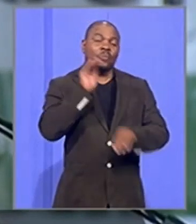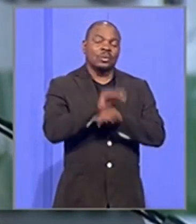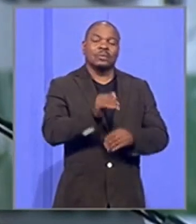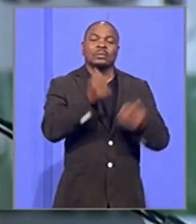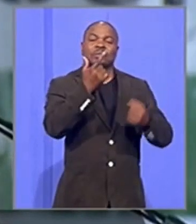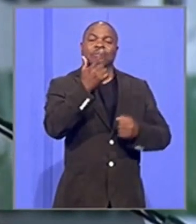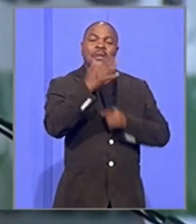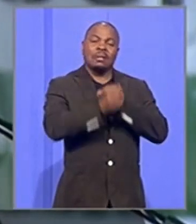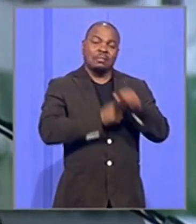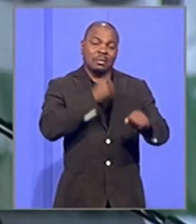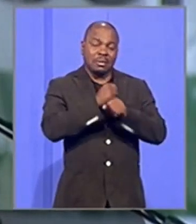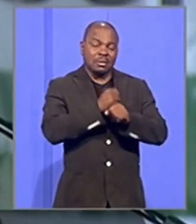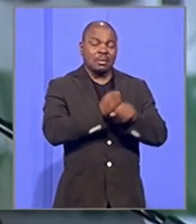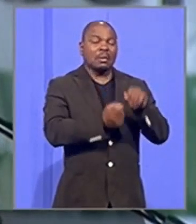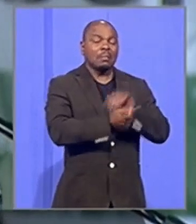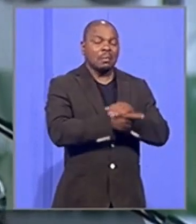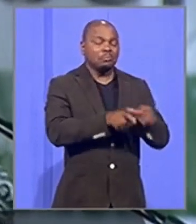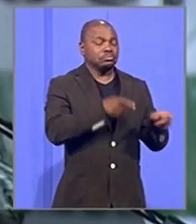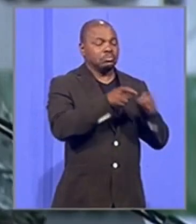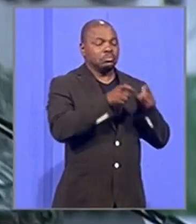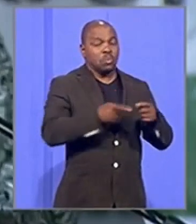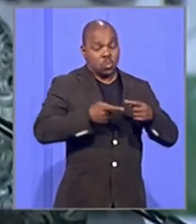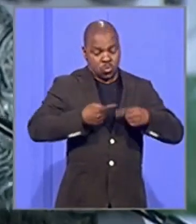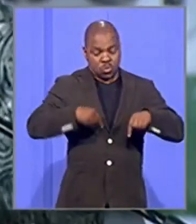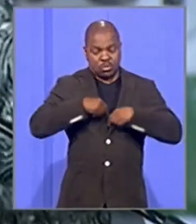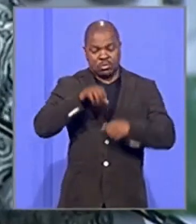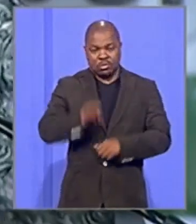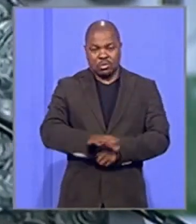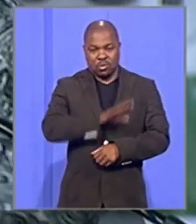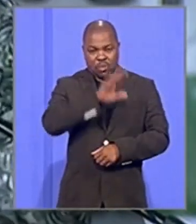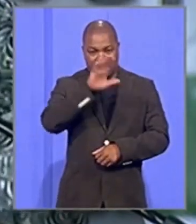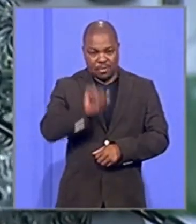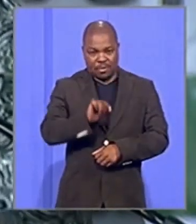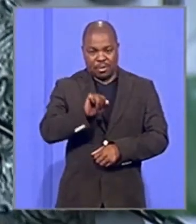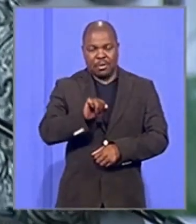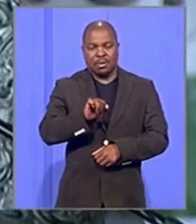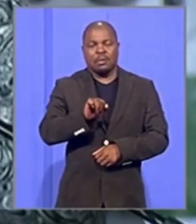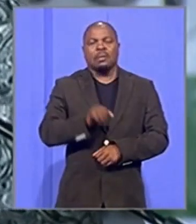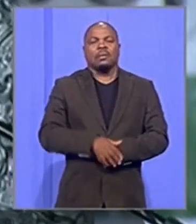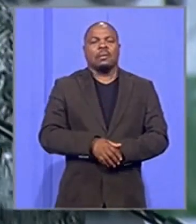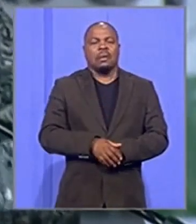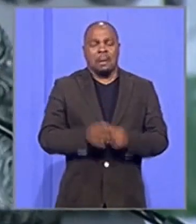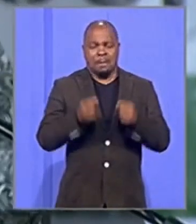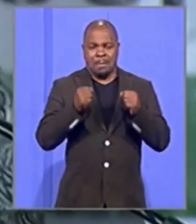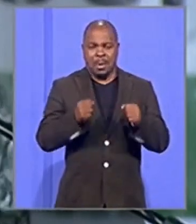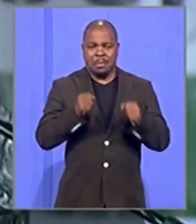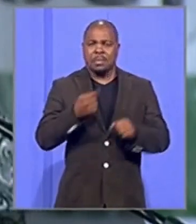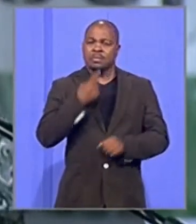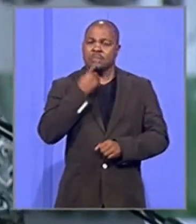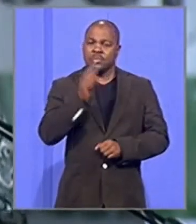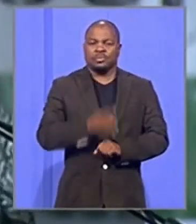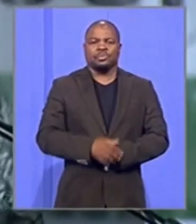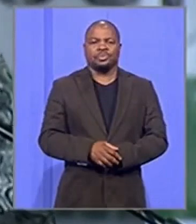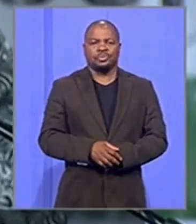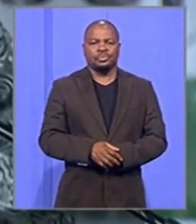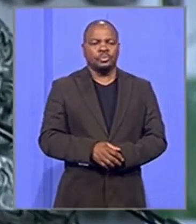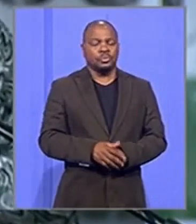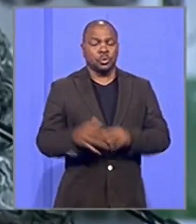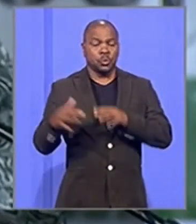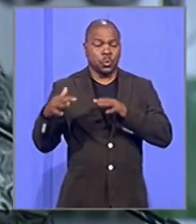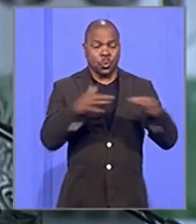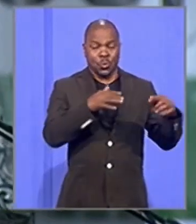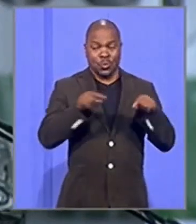75 years. And as South Africa, we have maintained that the only solution to this